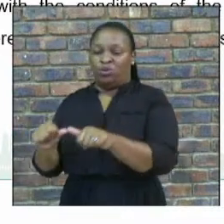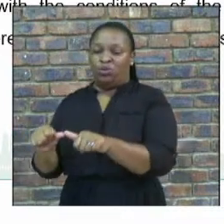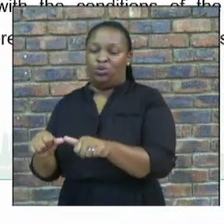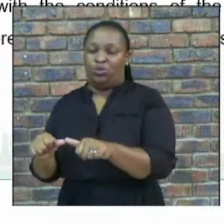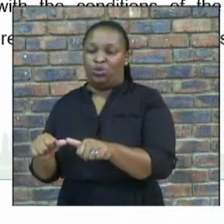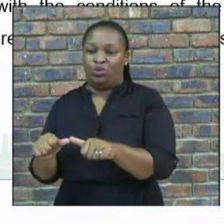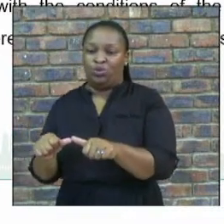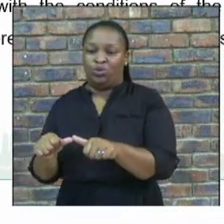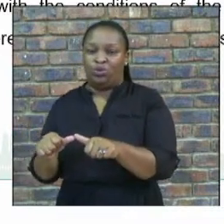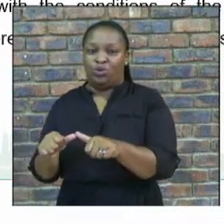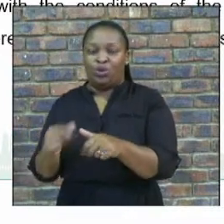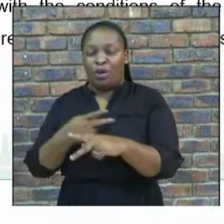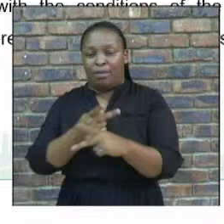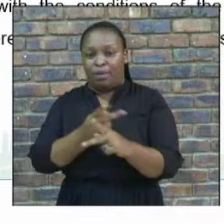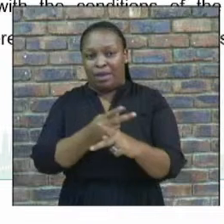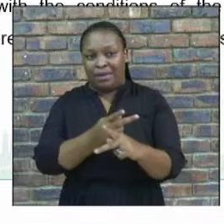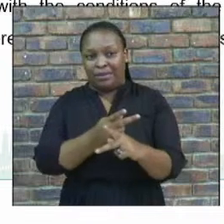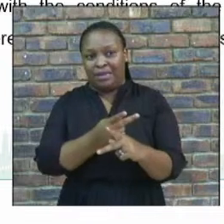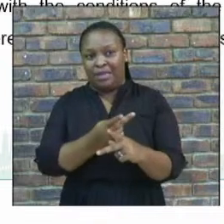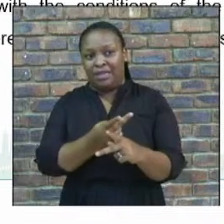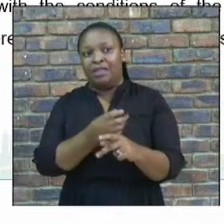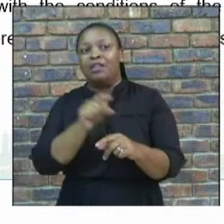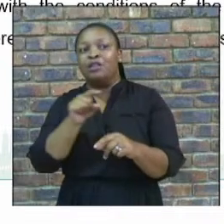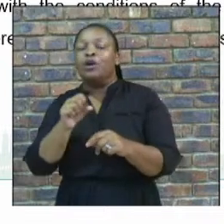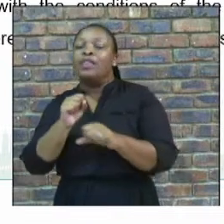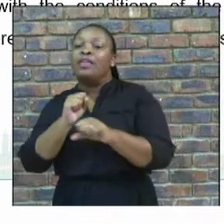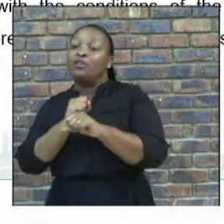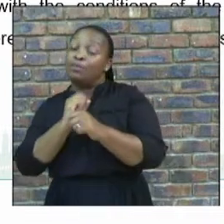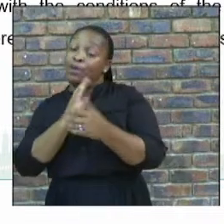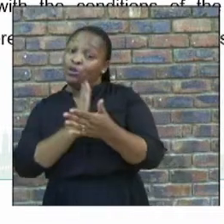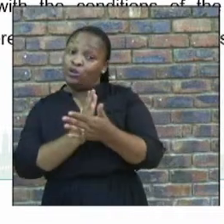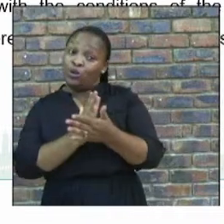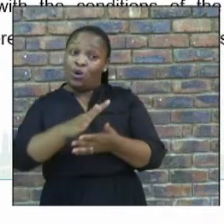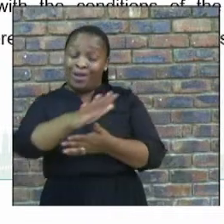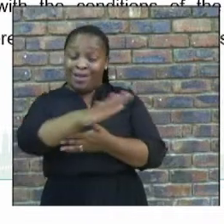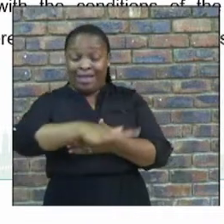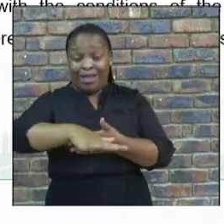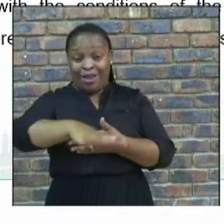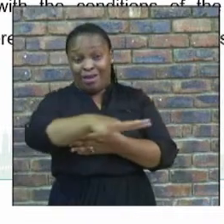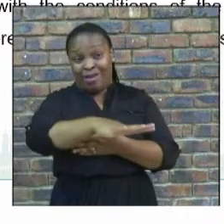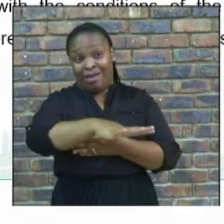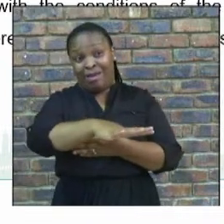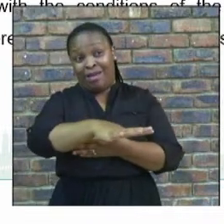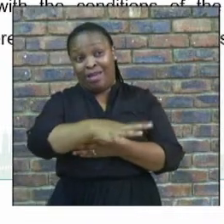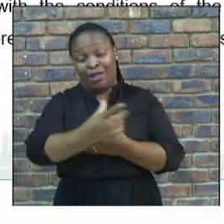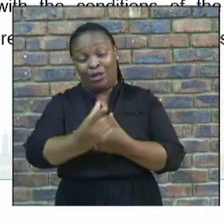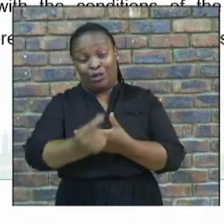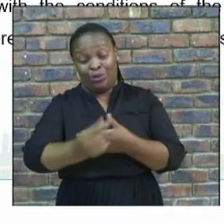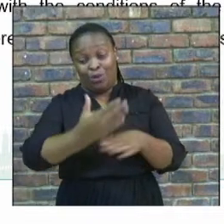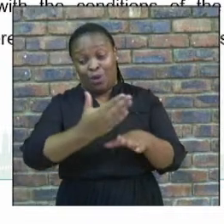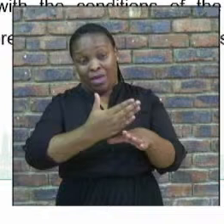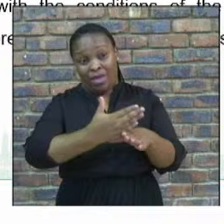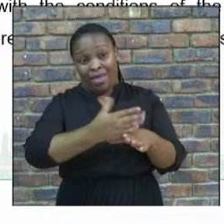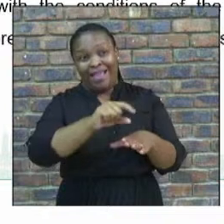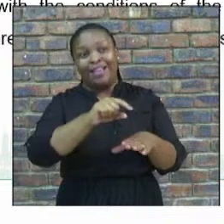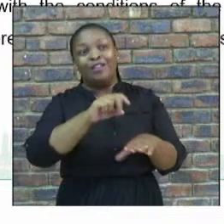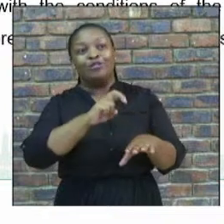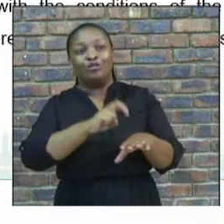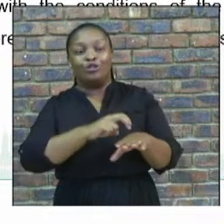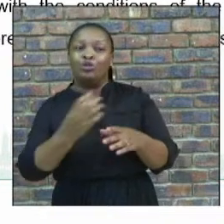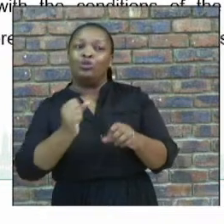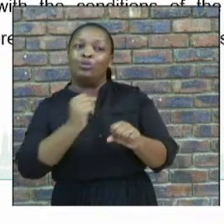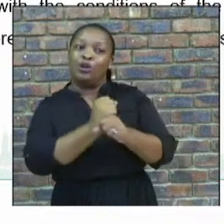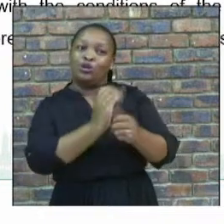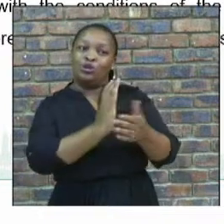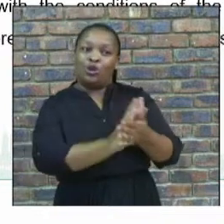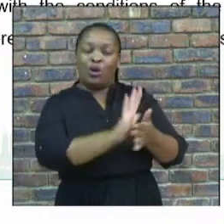the production, they need to ensure that the area where they were doing the production is rehabilitated and they